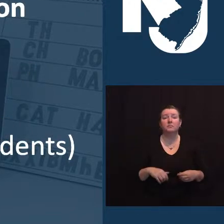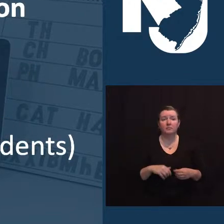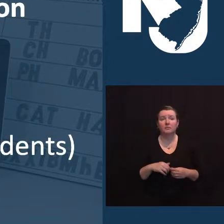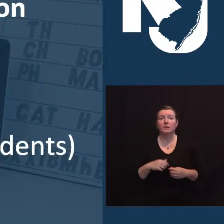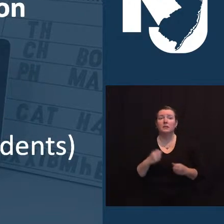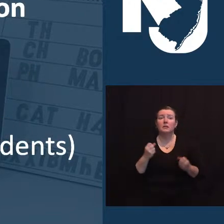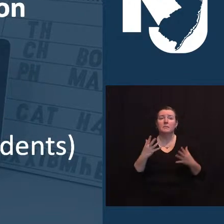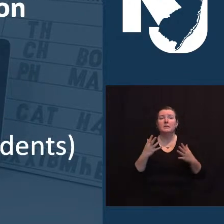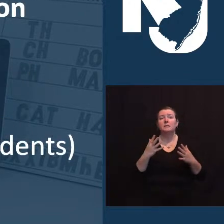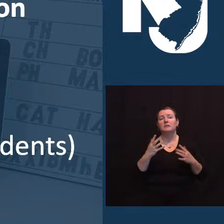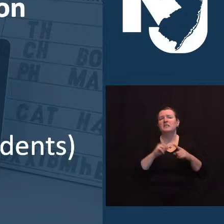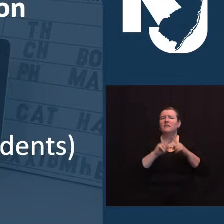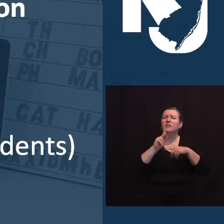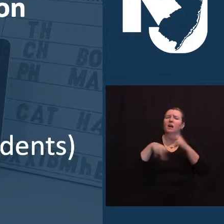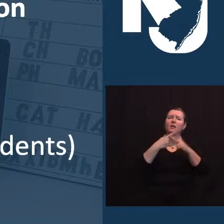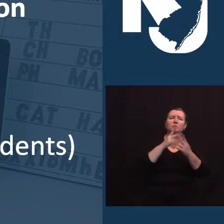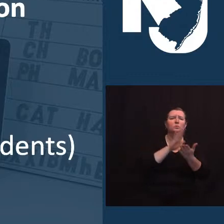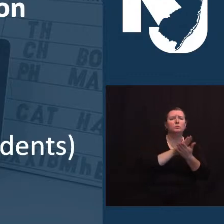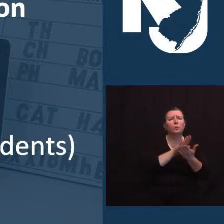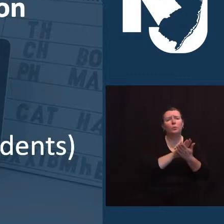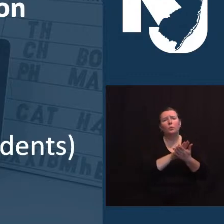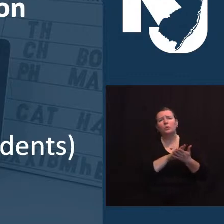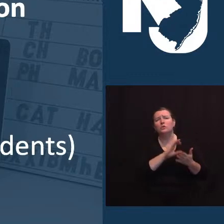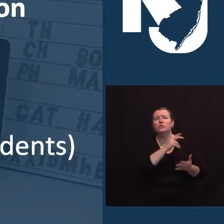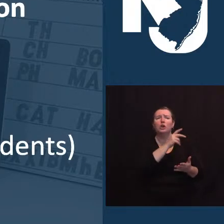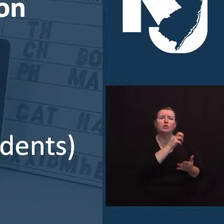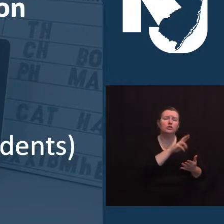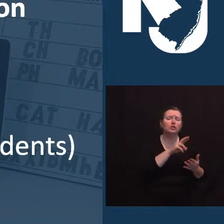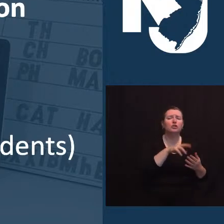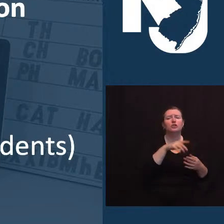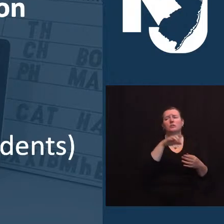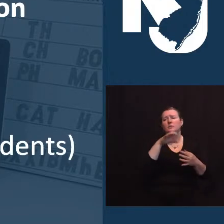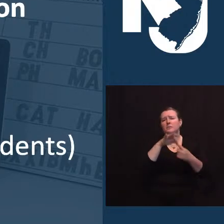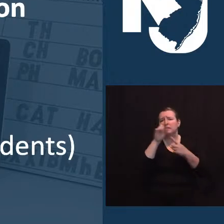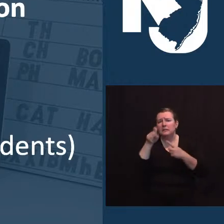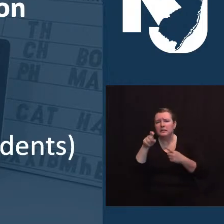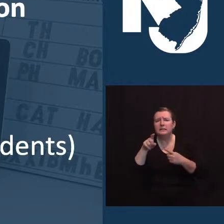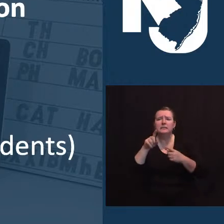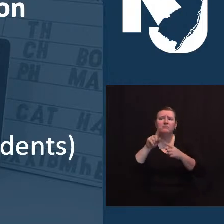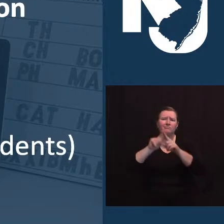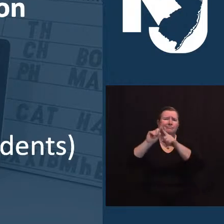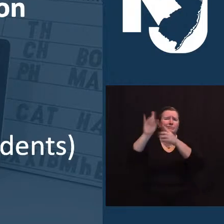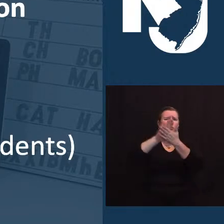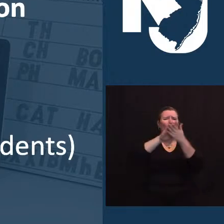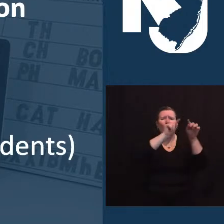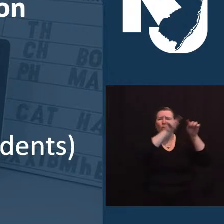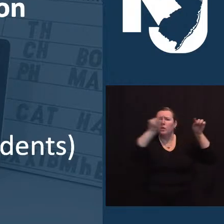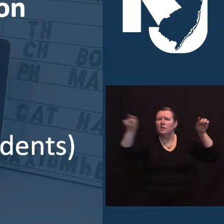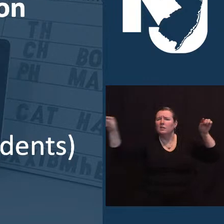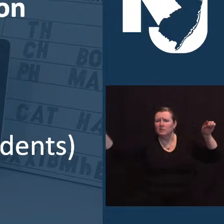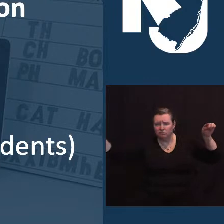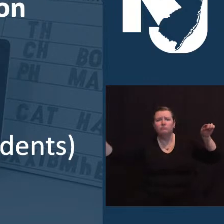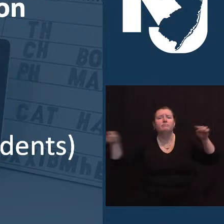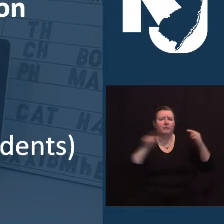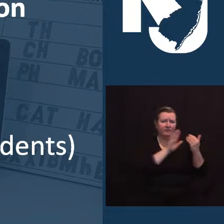schools and special needs schools continue to trend toward in-person instruction. You can see on the slide this